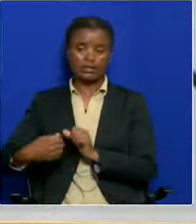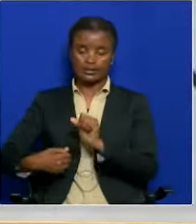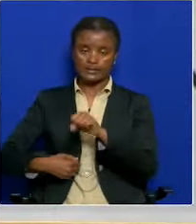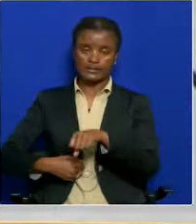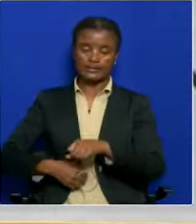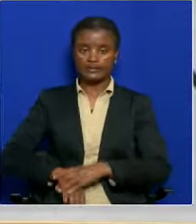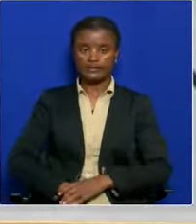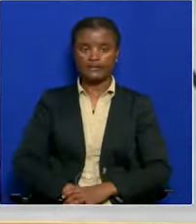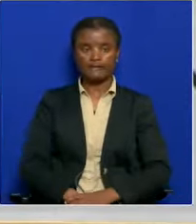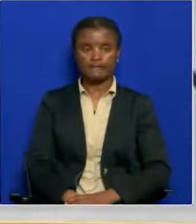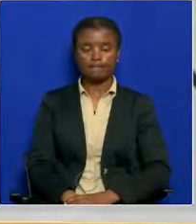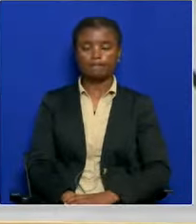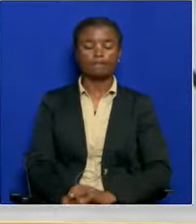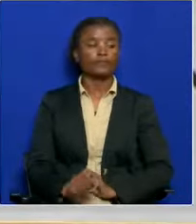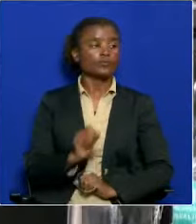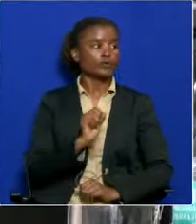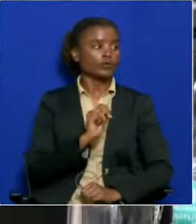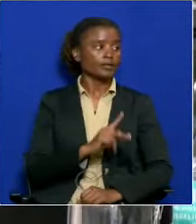Okay.